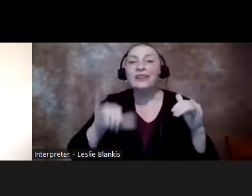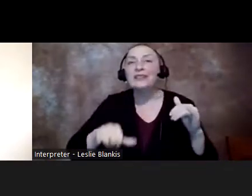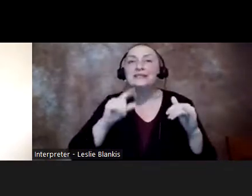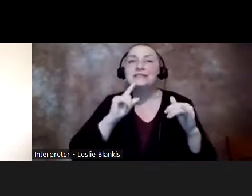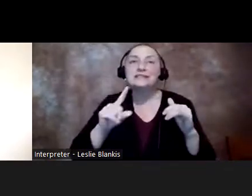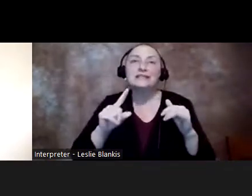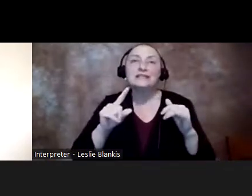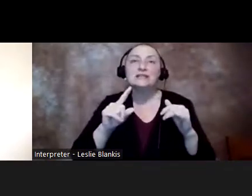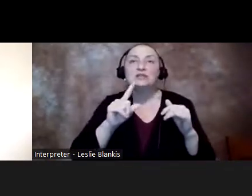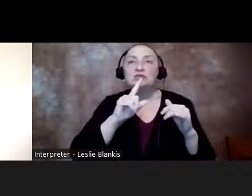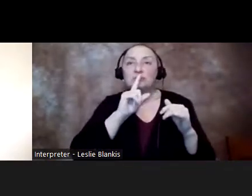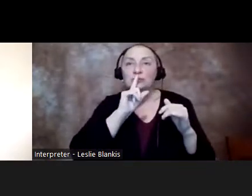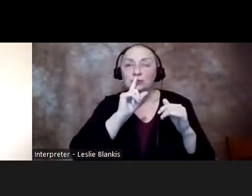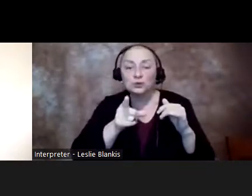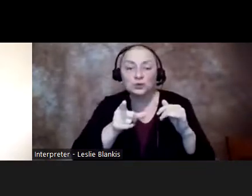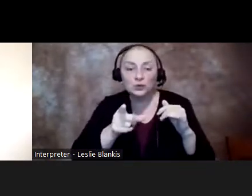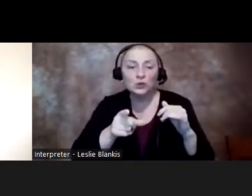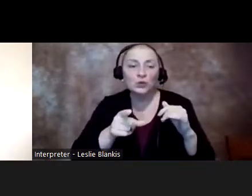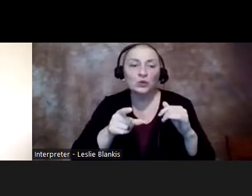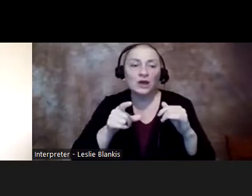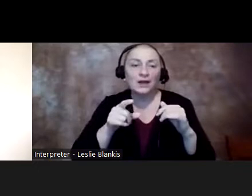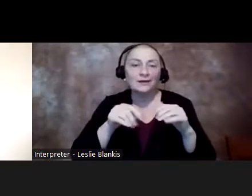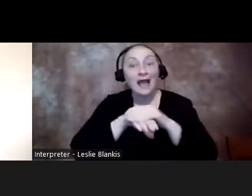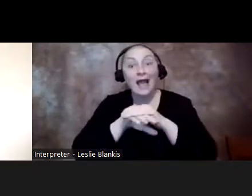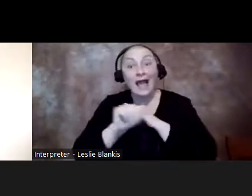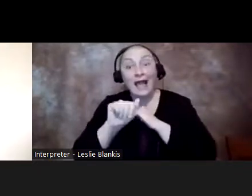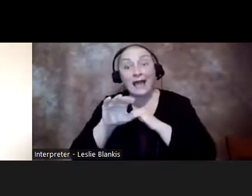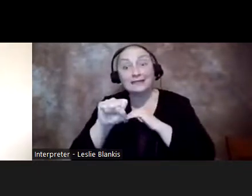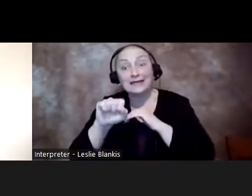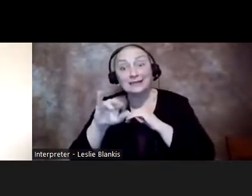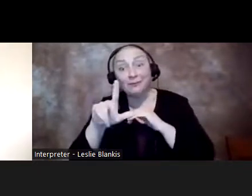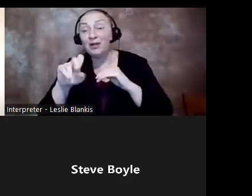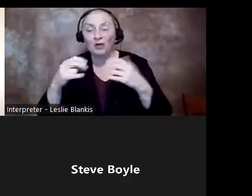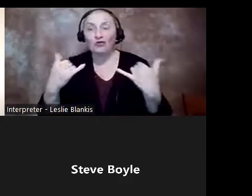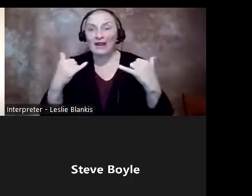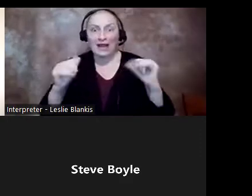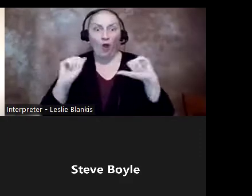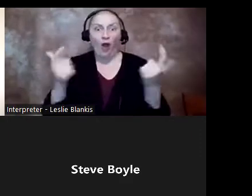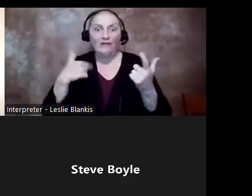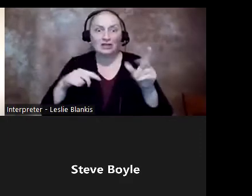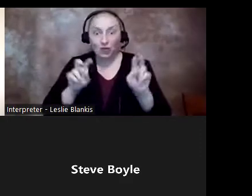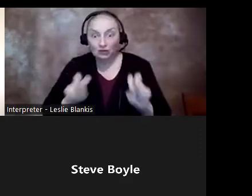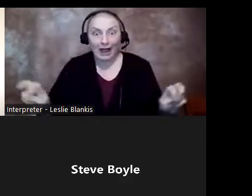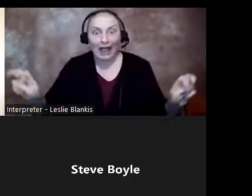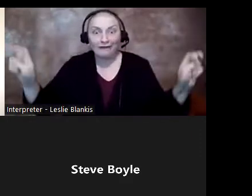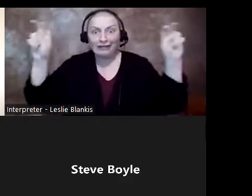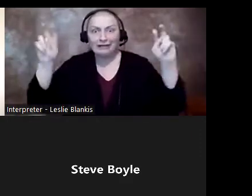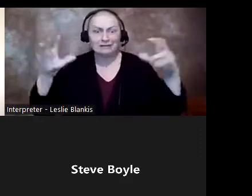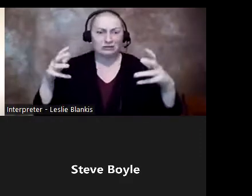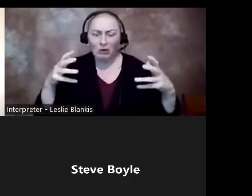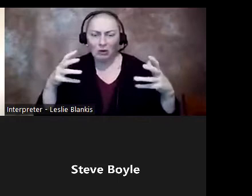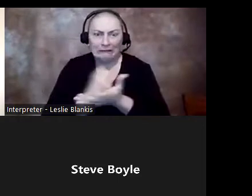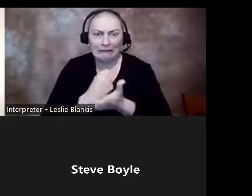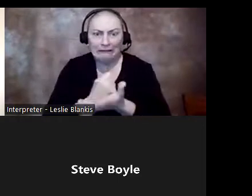accessible trying. We are all on travel right now, and we are